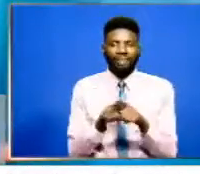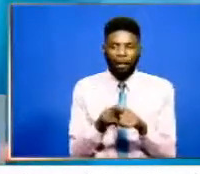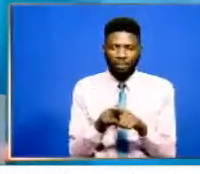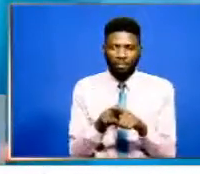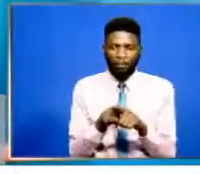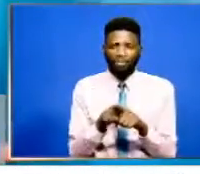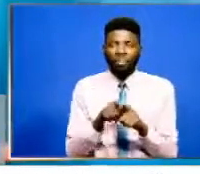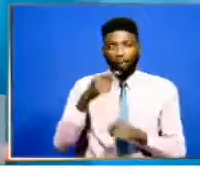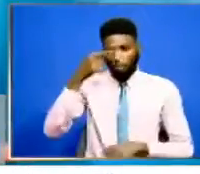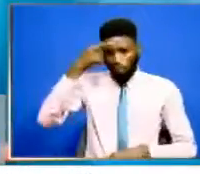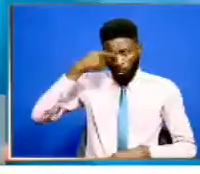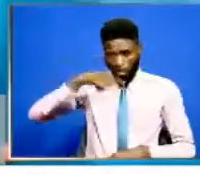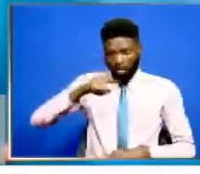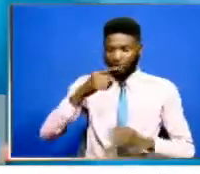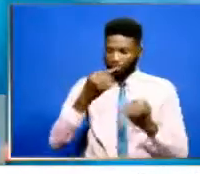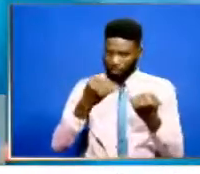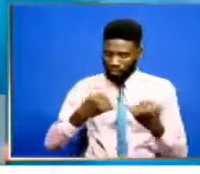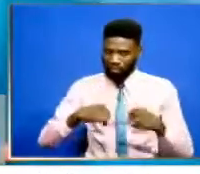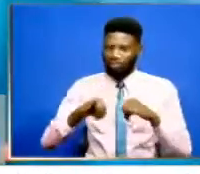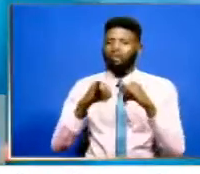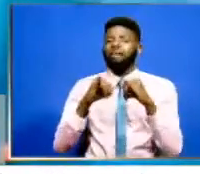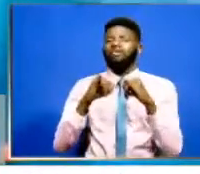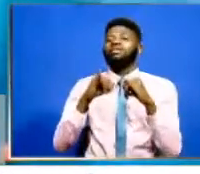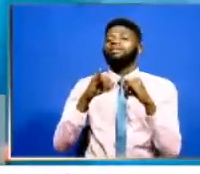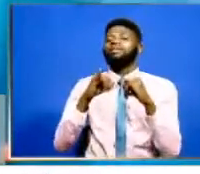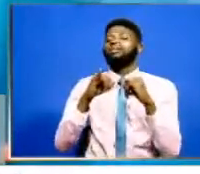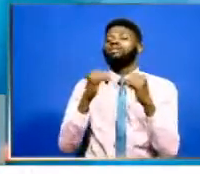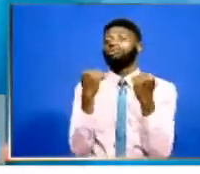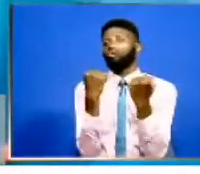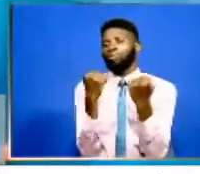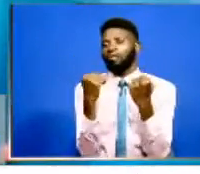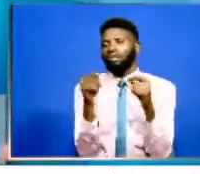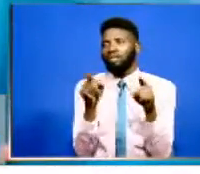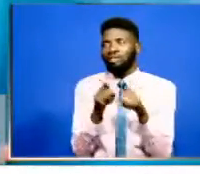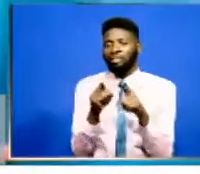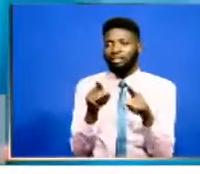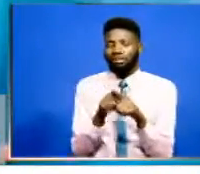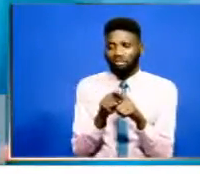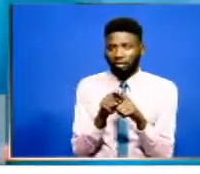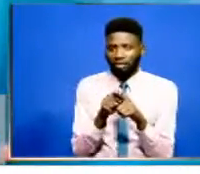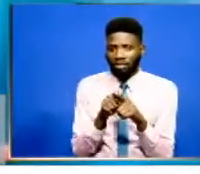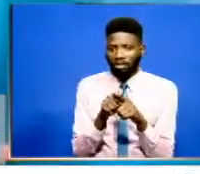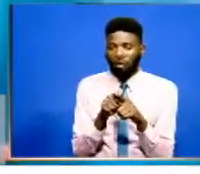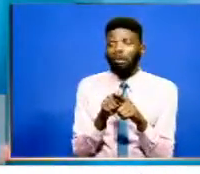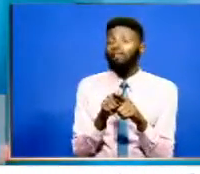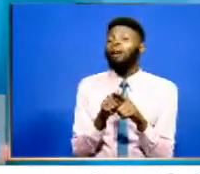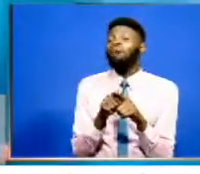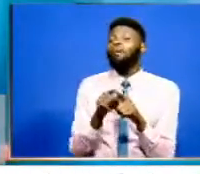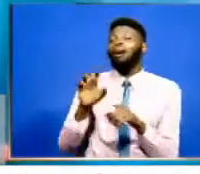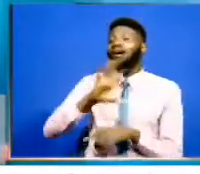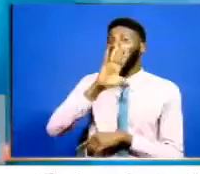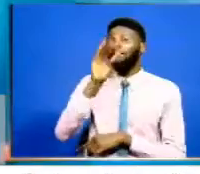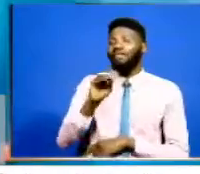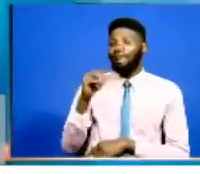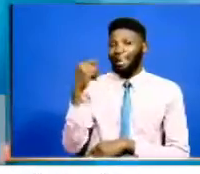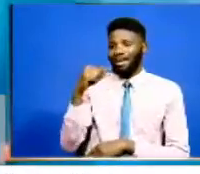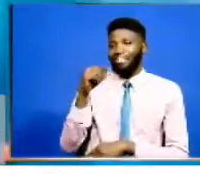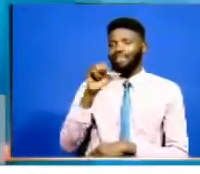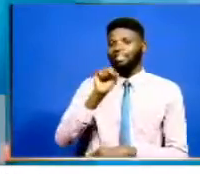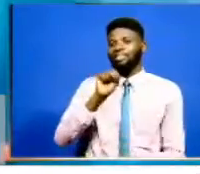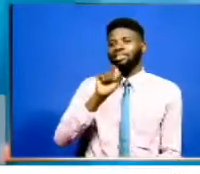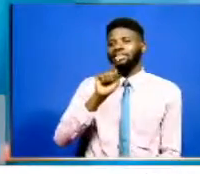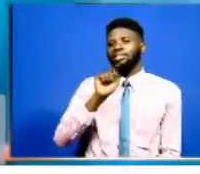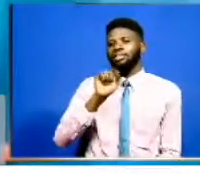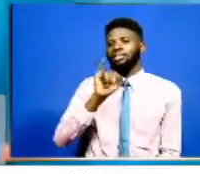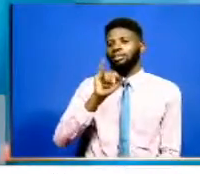the policies that exist. Even the African Green Stimulus Program that you know, I've talked about, as